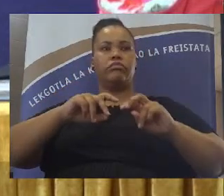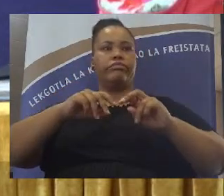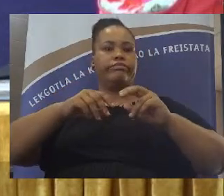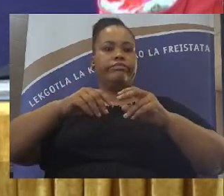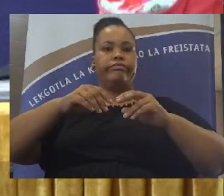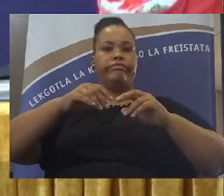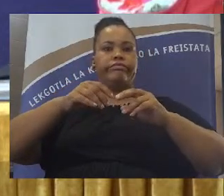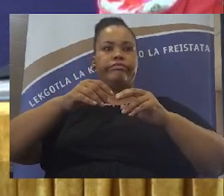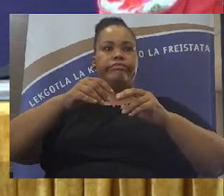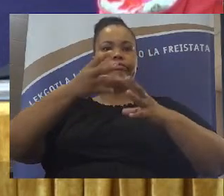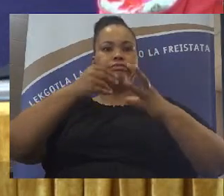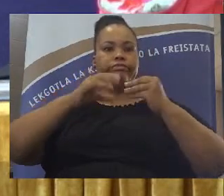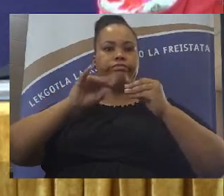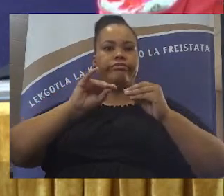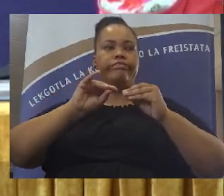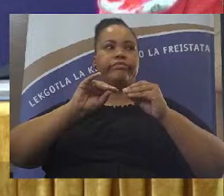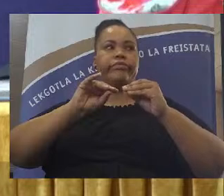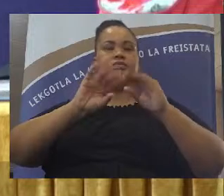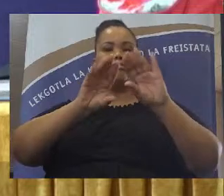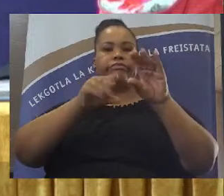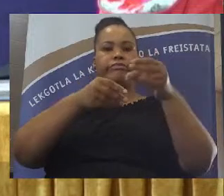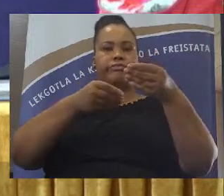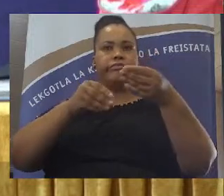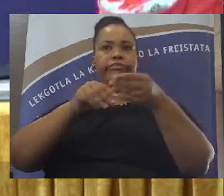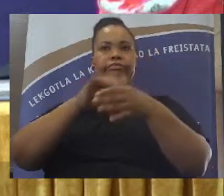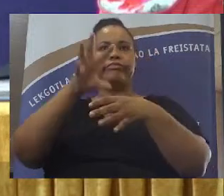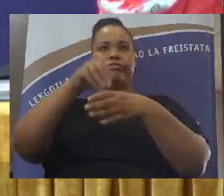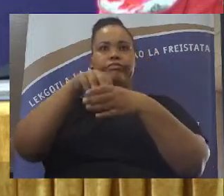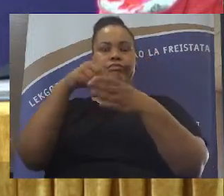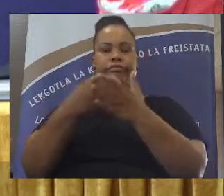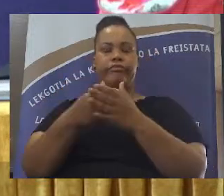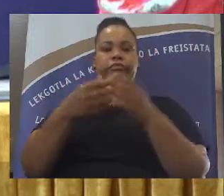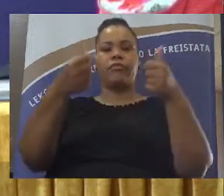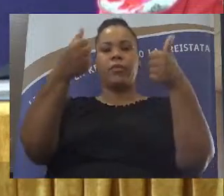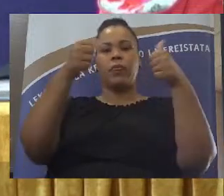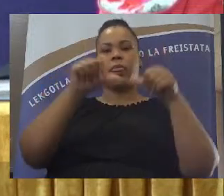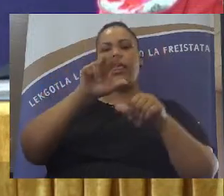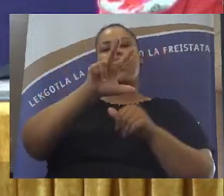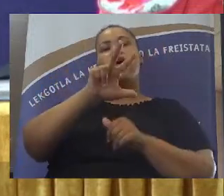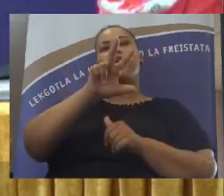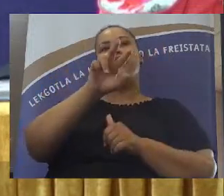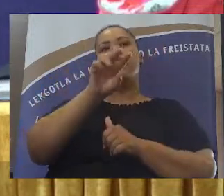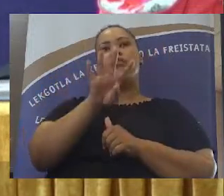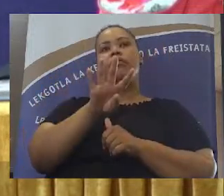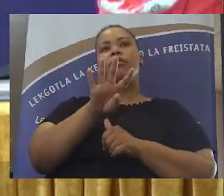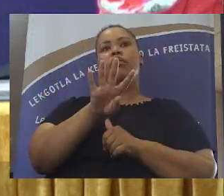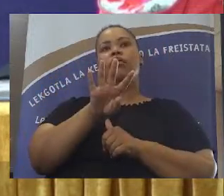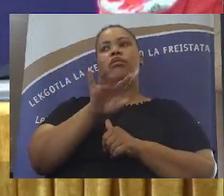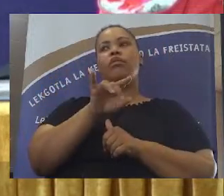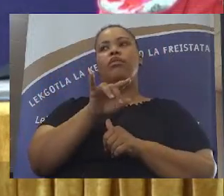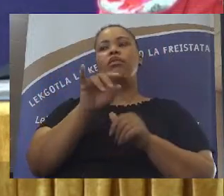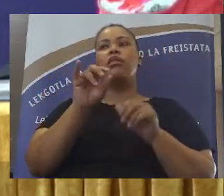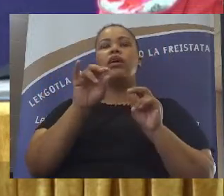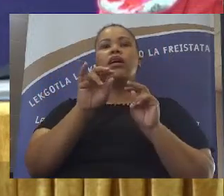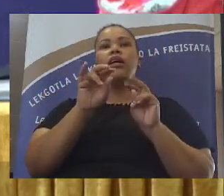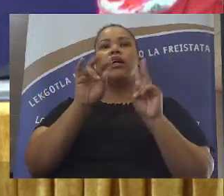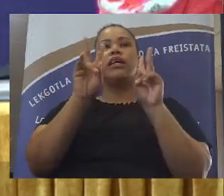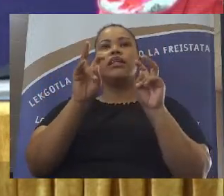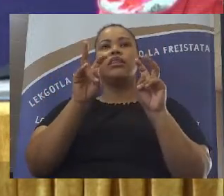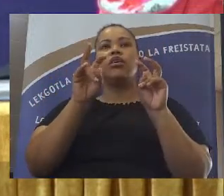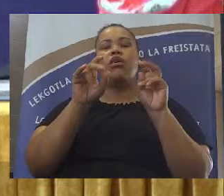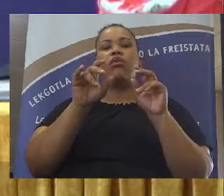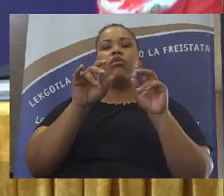progress reports, and interpretations. Clause 84 of this bill provides for the issuing of a closure